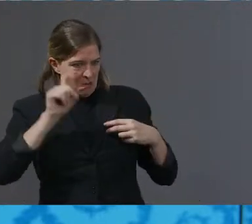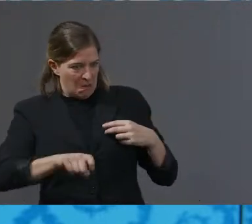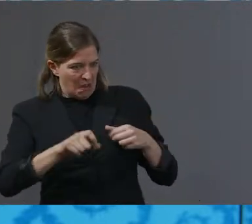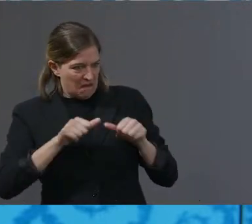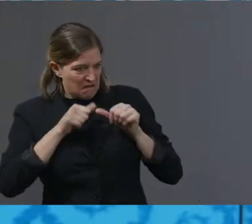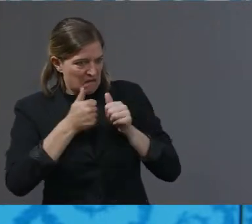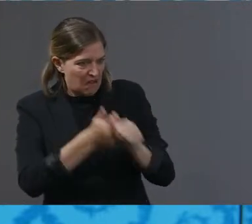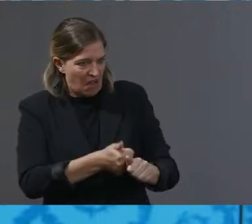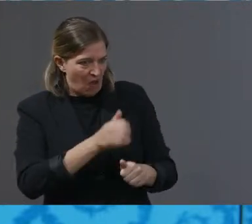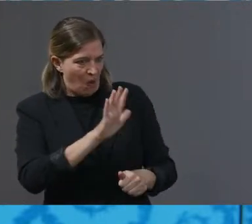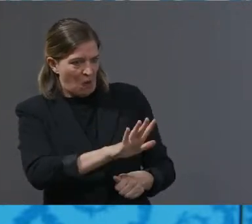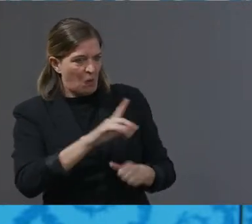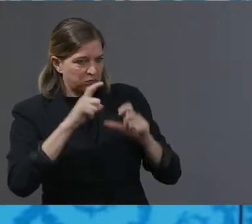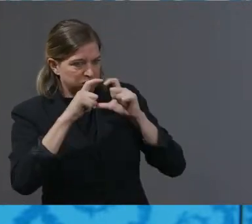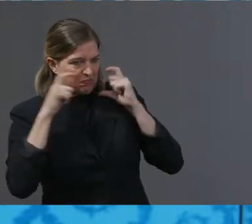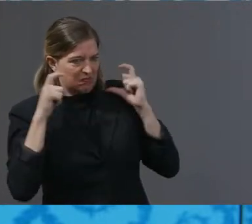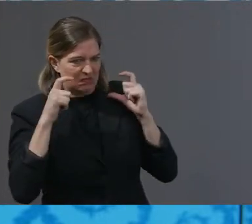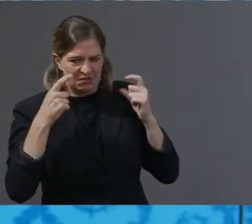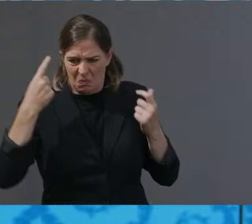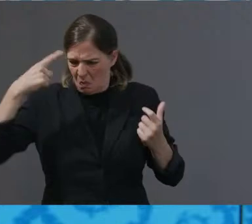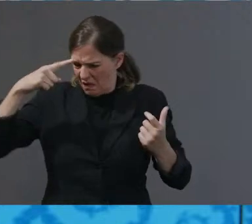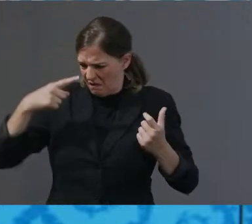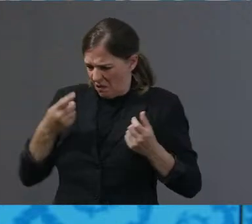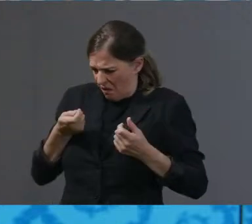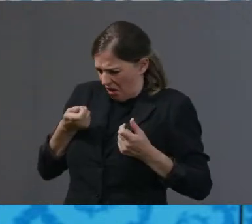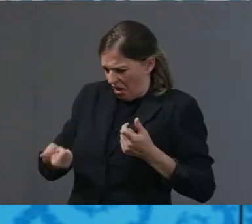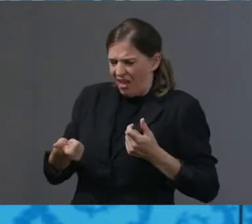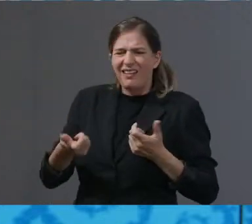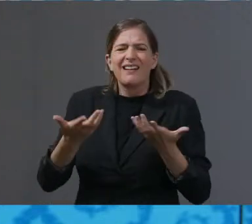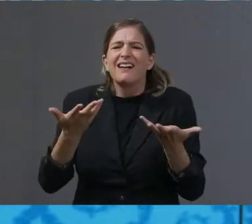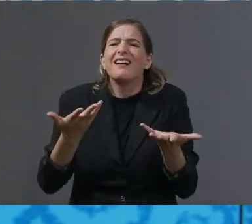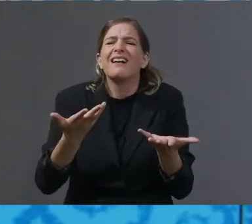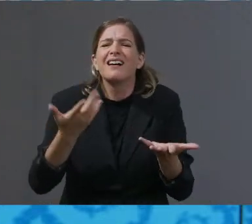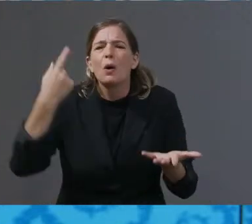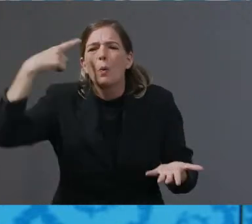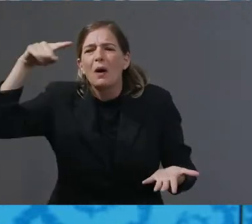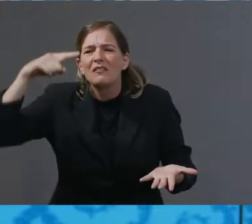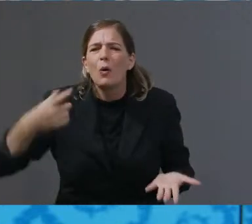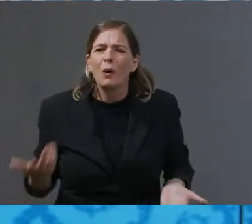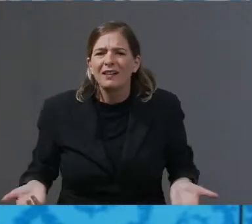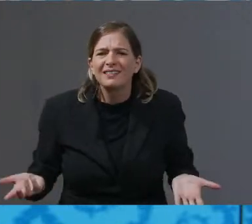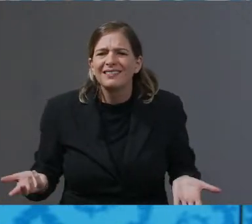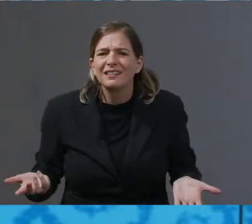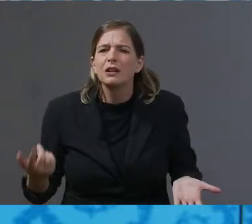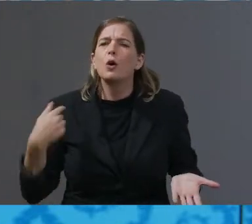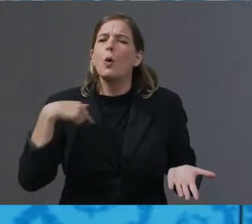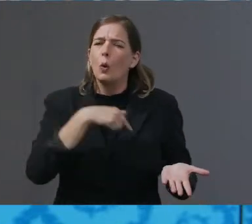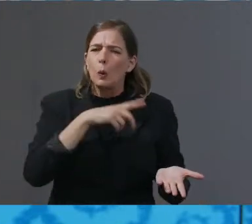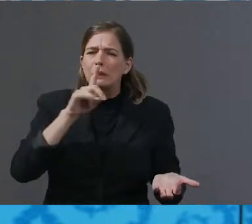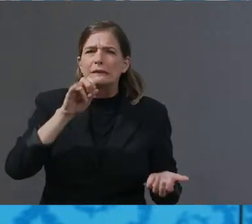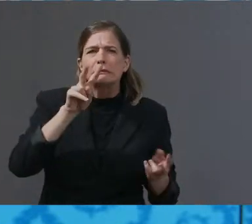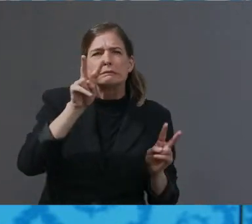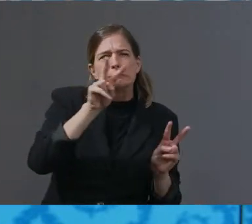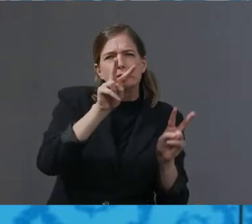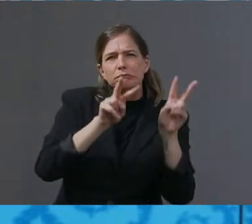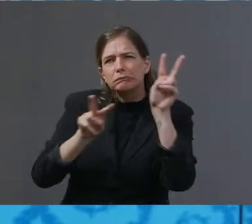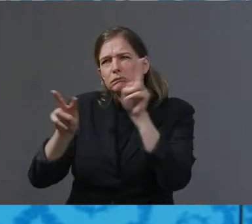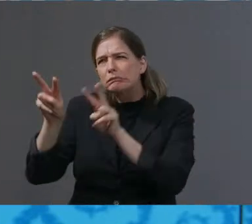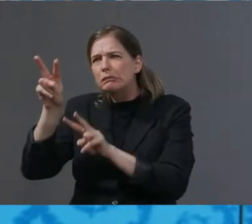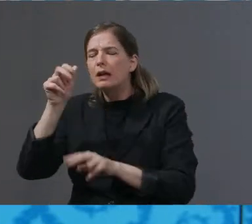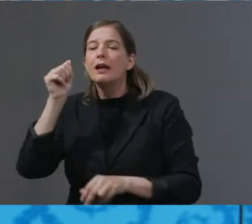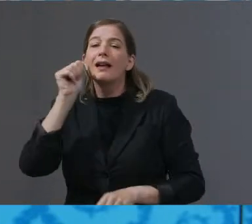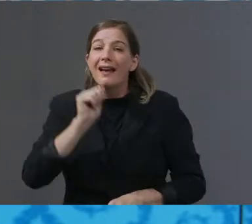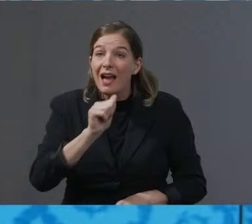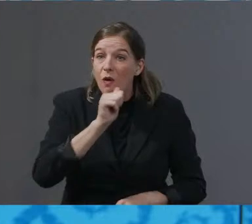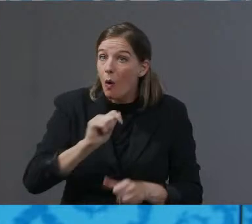a self-defeating executive order. So we looked around. Like I said, Arizona was not hit